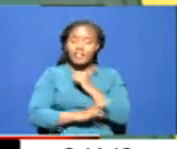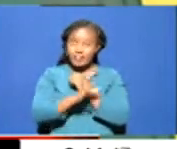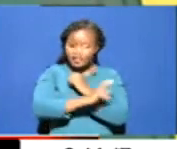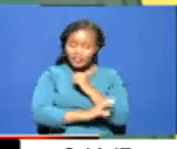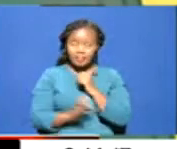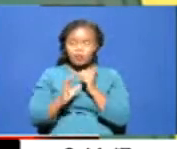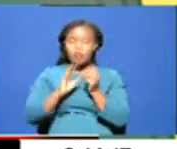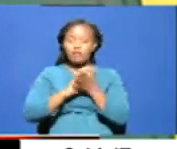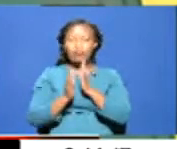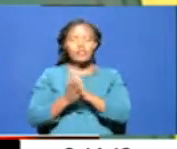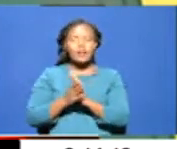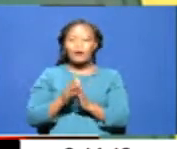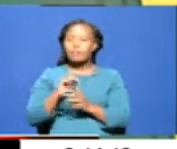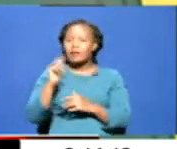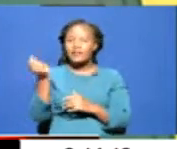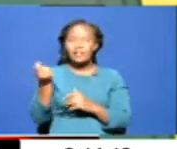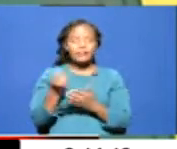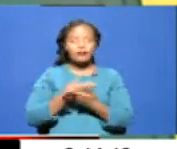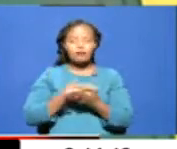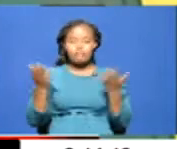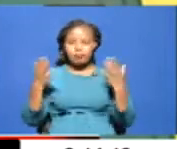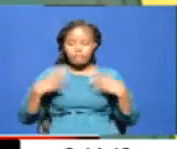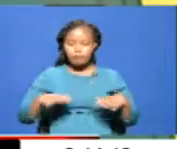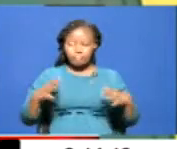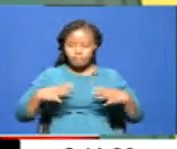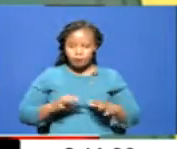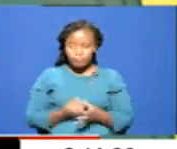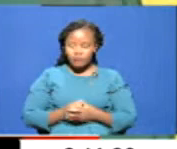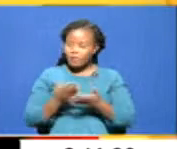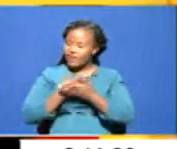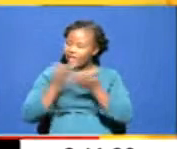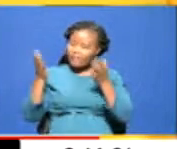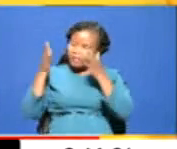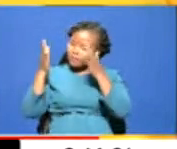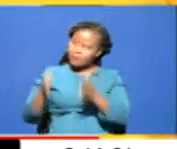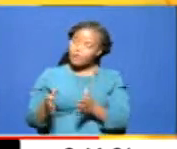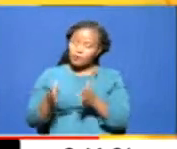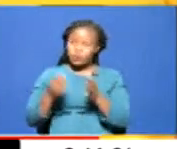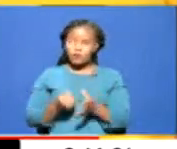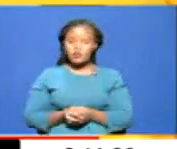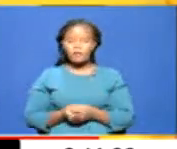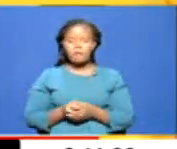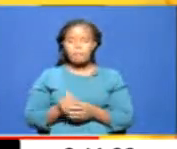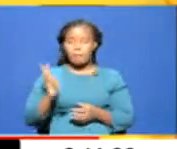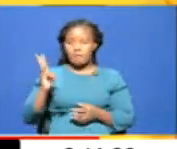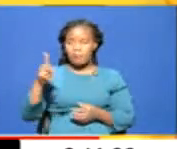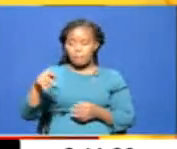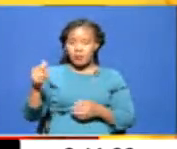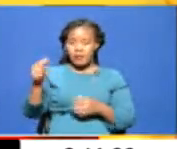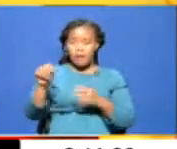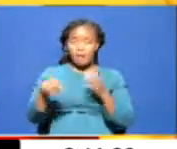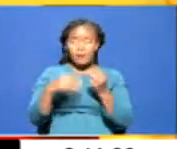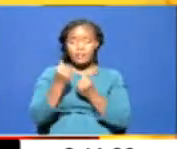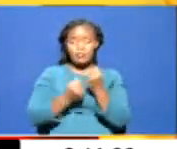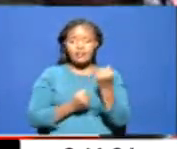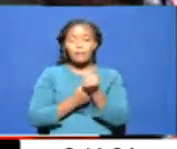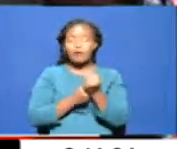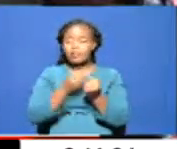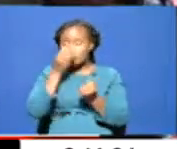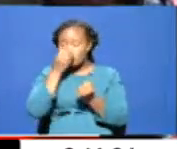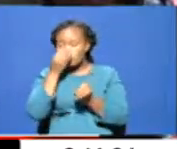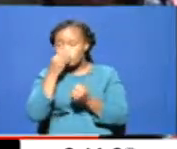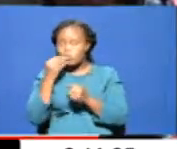ya kila Mkenya. Kila Mkenya. MPs allied to the deputy president hit out at